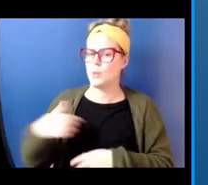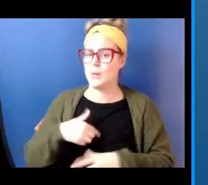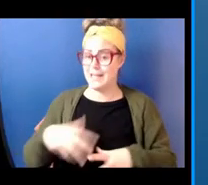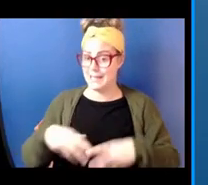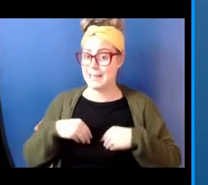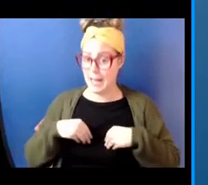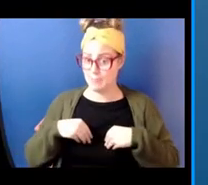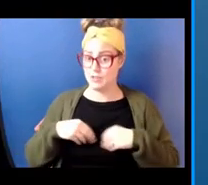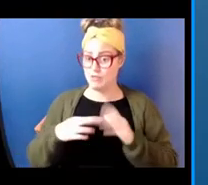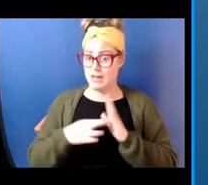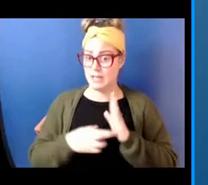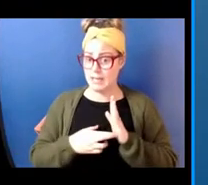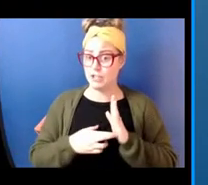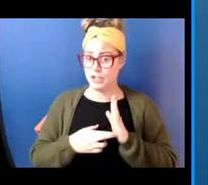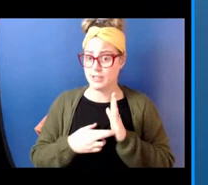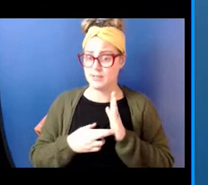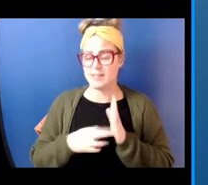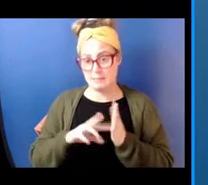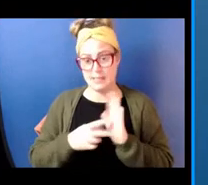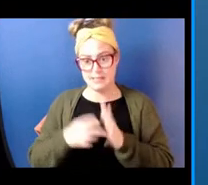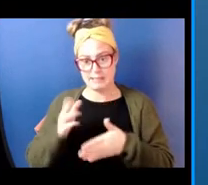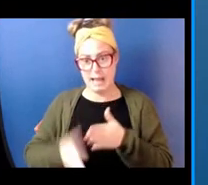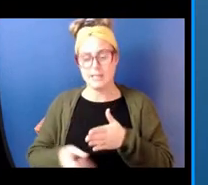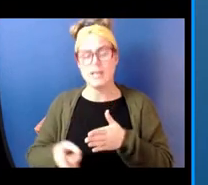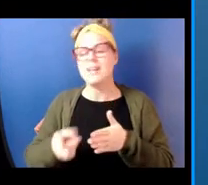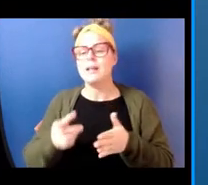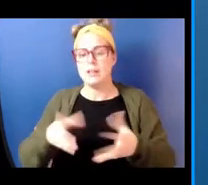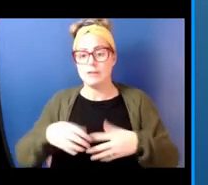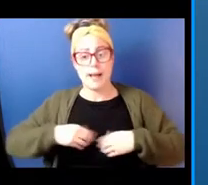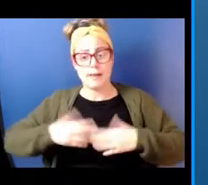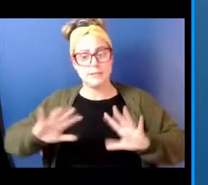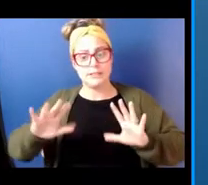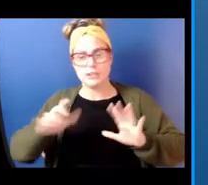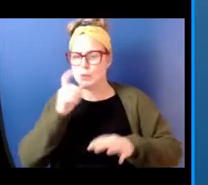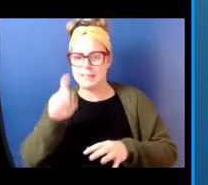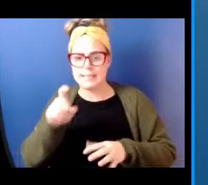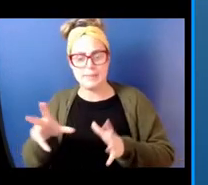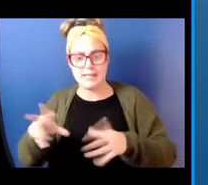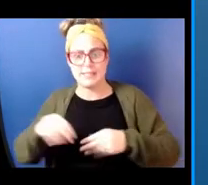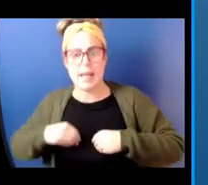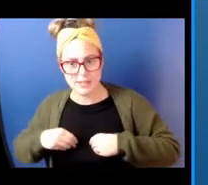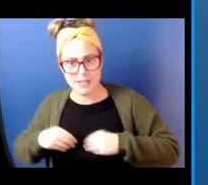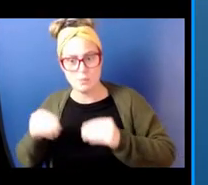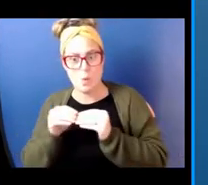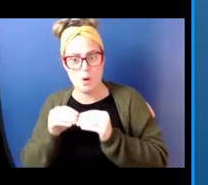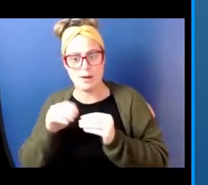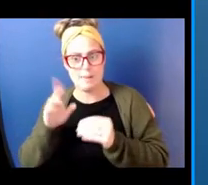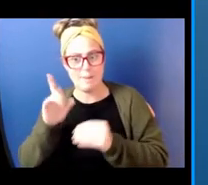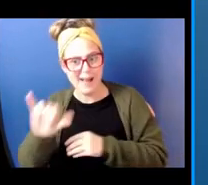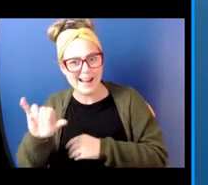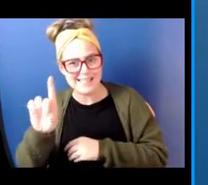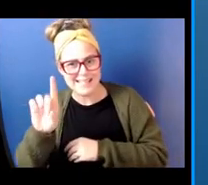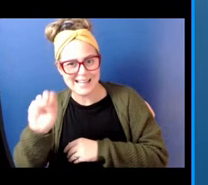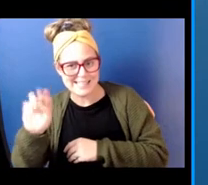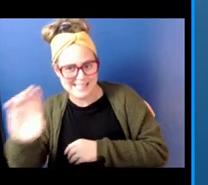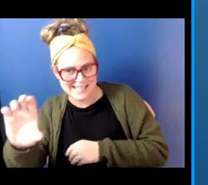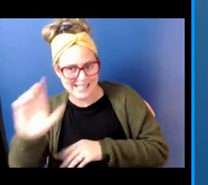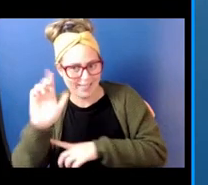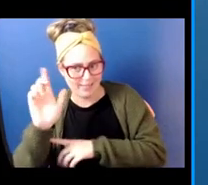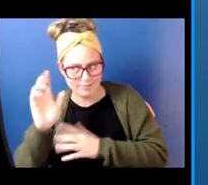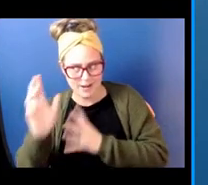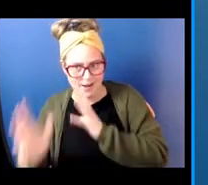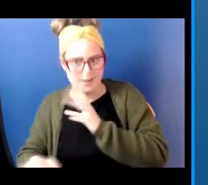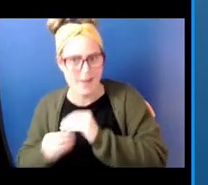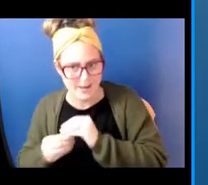the end of the regulations are adopted they don't need to be further adopted by the DNC is that right the regulations